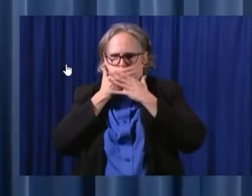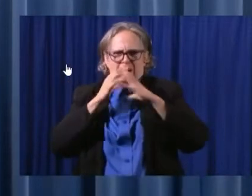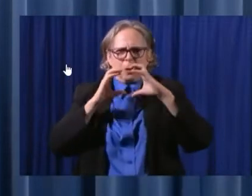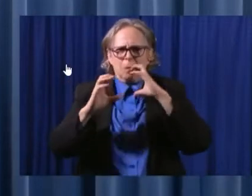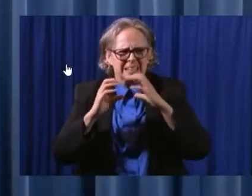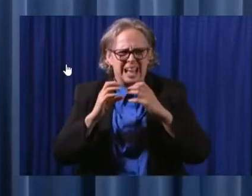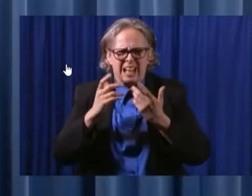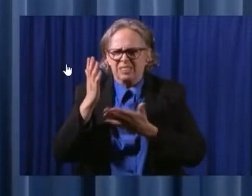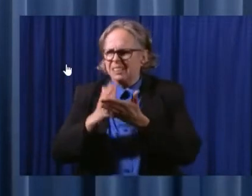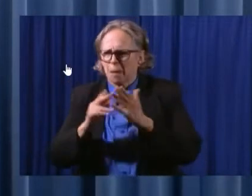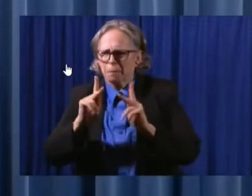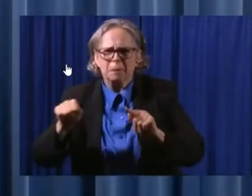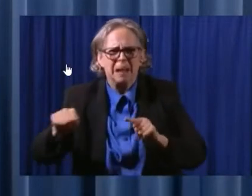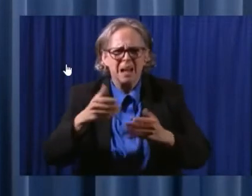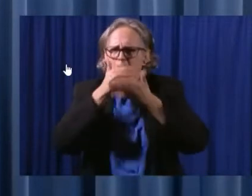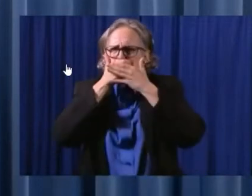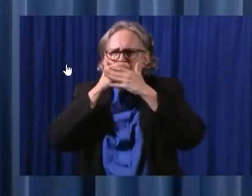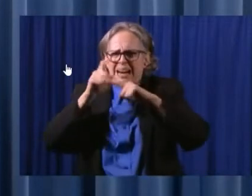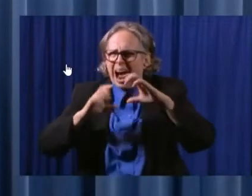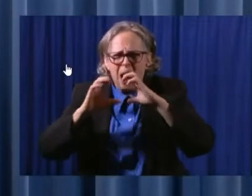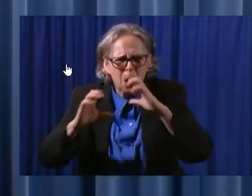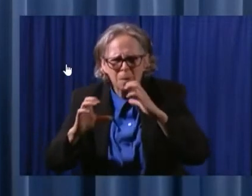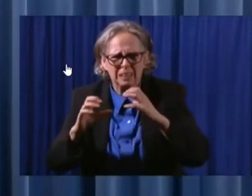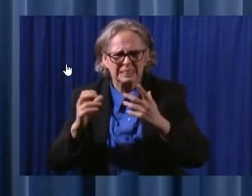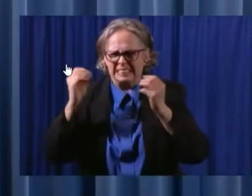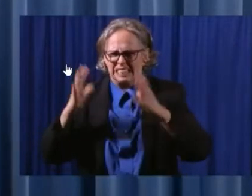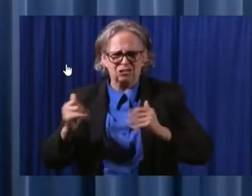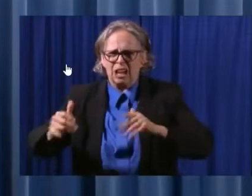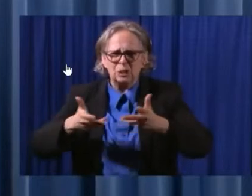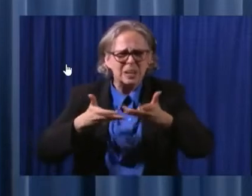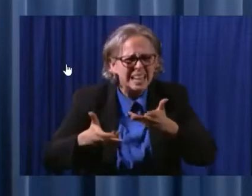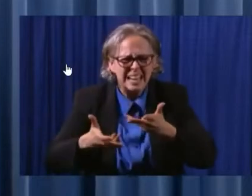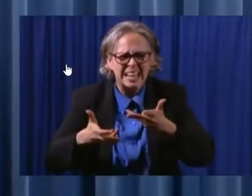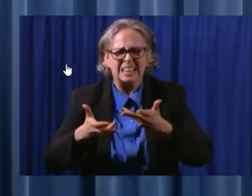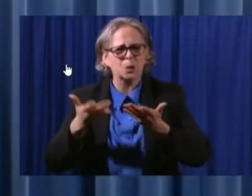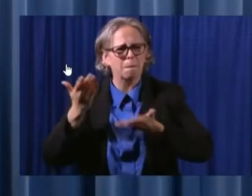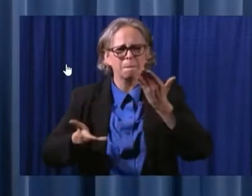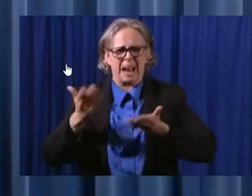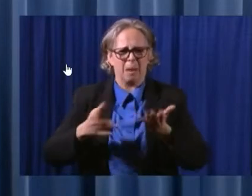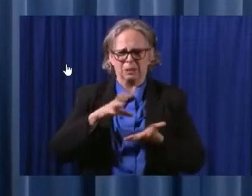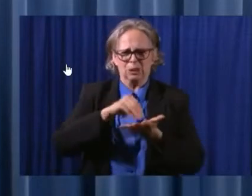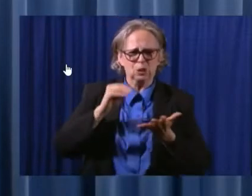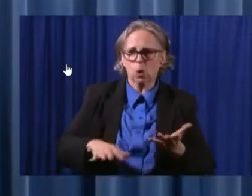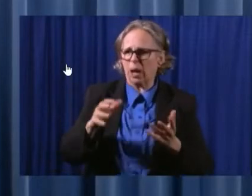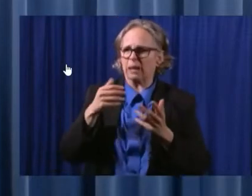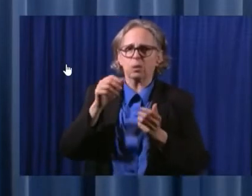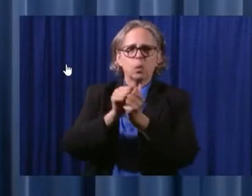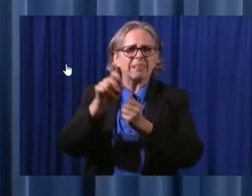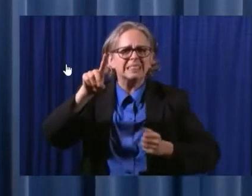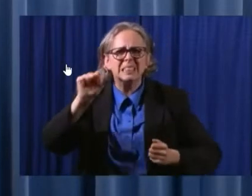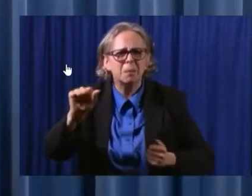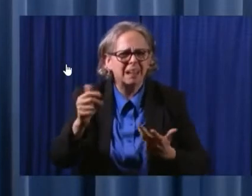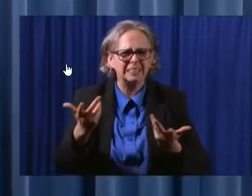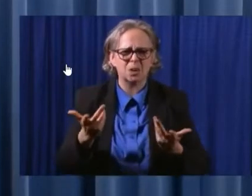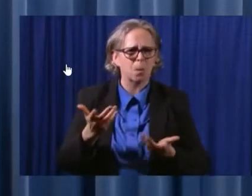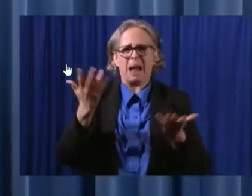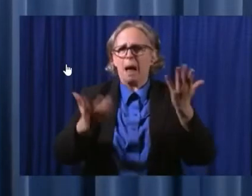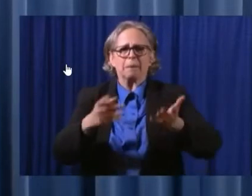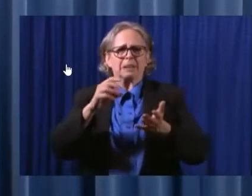when teachers are interacting with students, students maybe with disabilities, maybe younger students, or students who are learning a